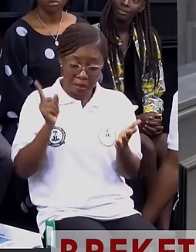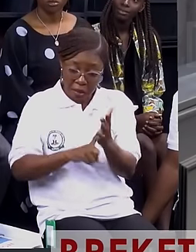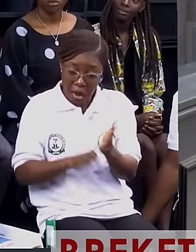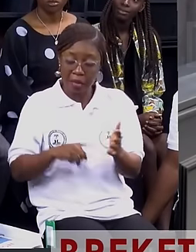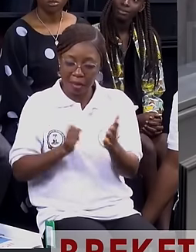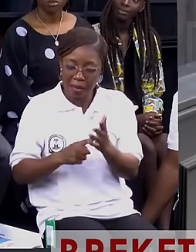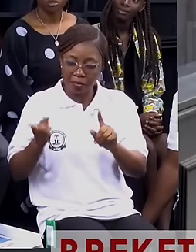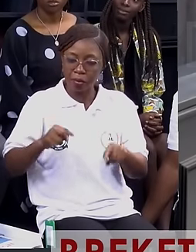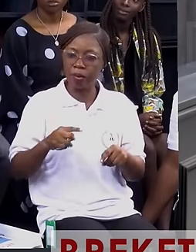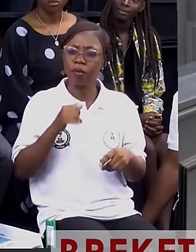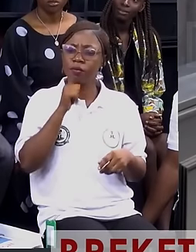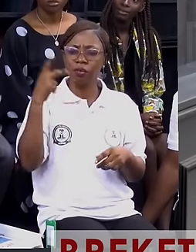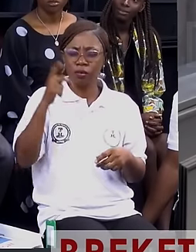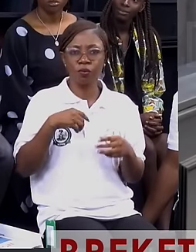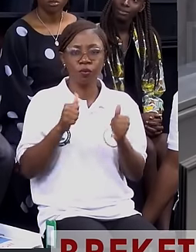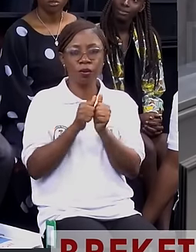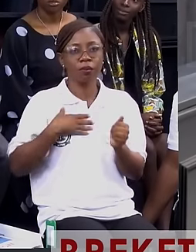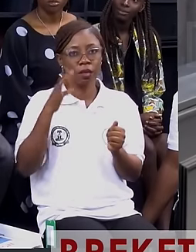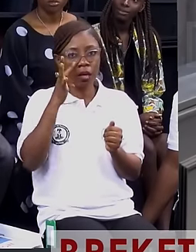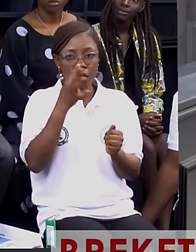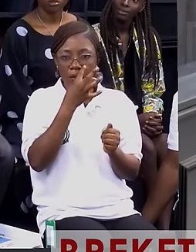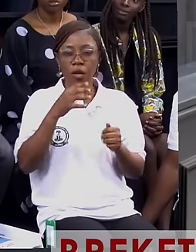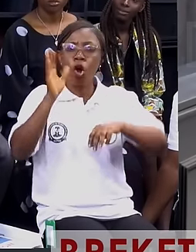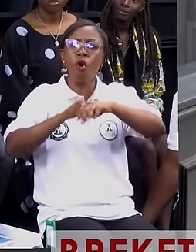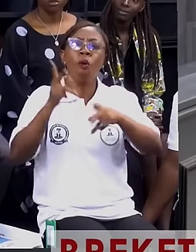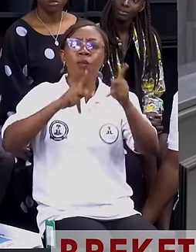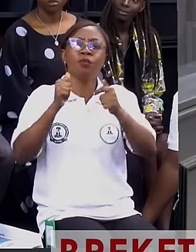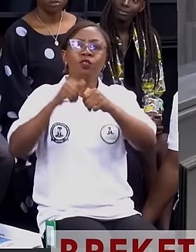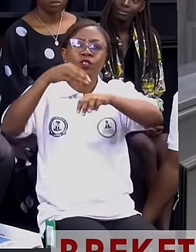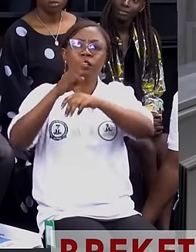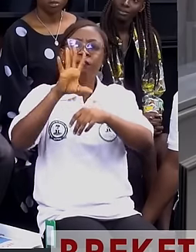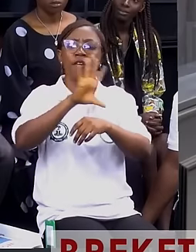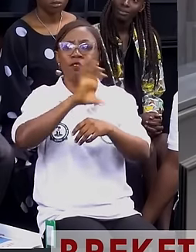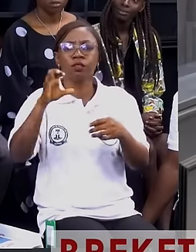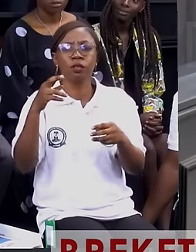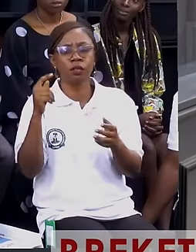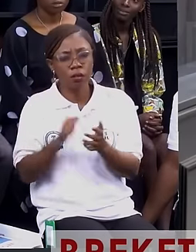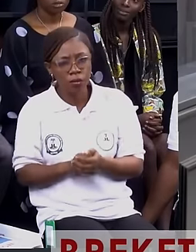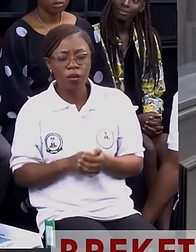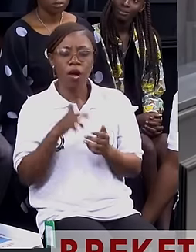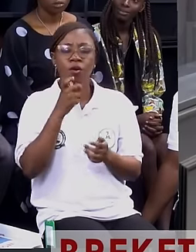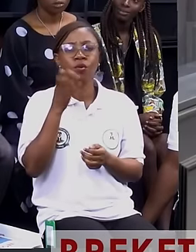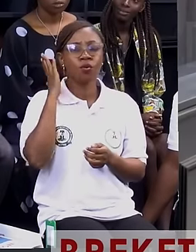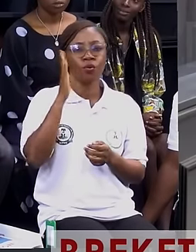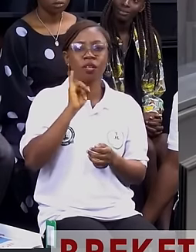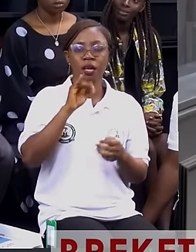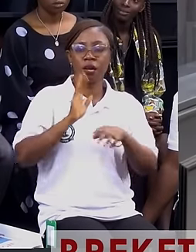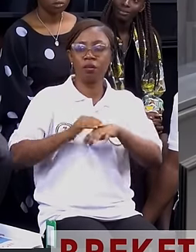said, without glasses, they said I should call people to send 500,000. I said, who am I going to call? I said,